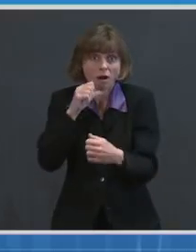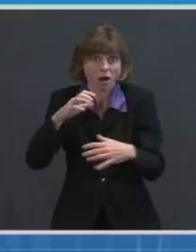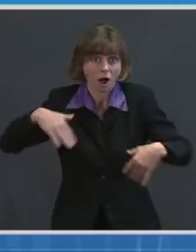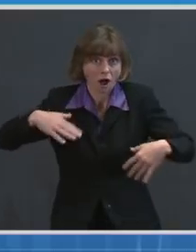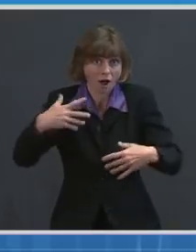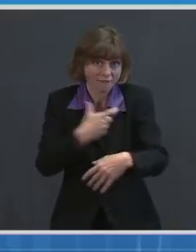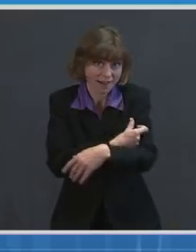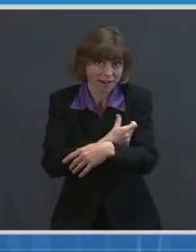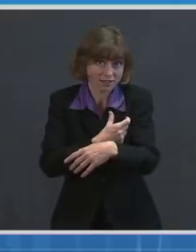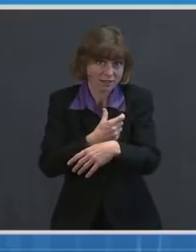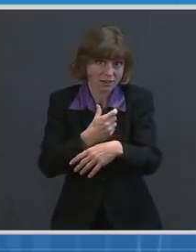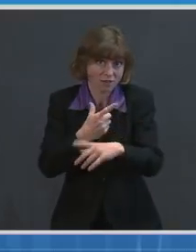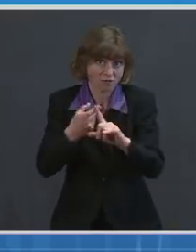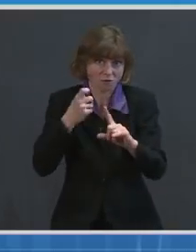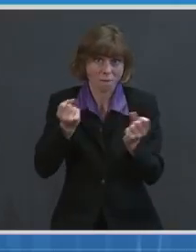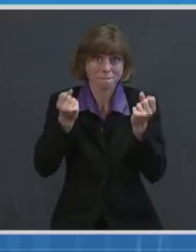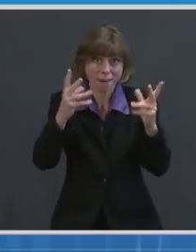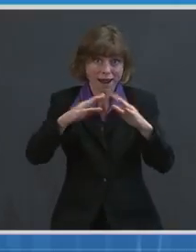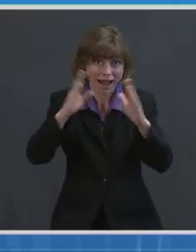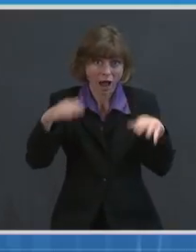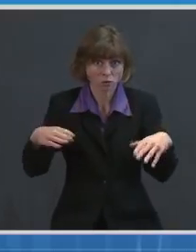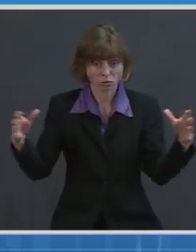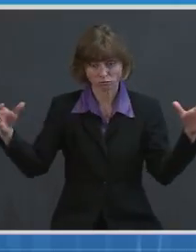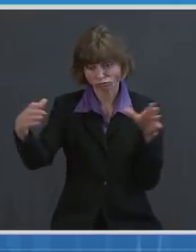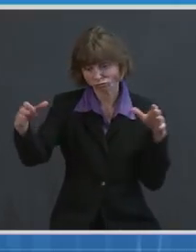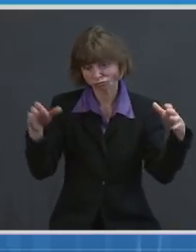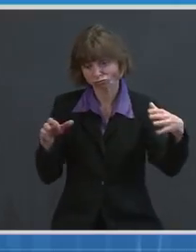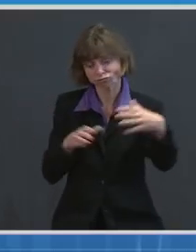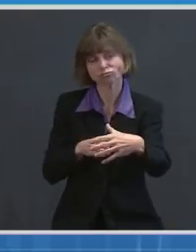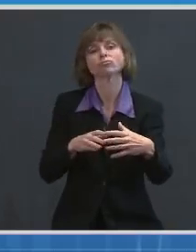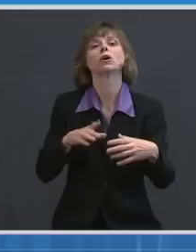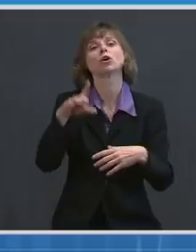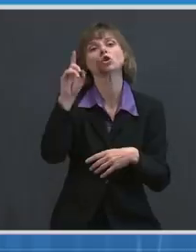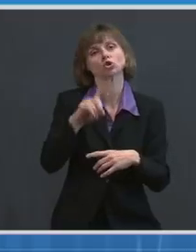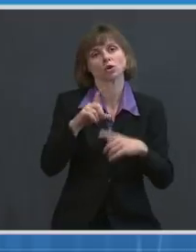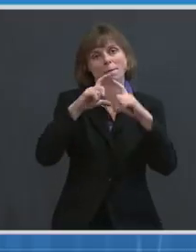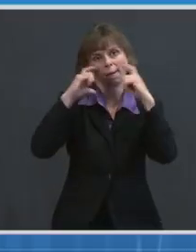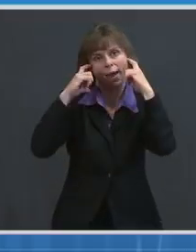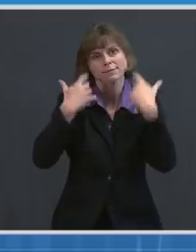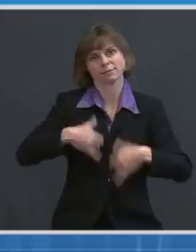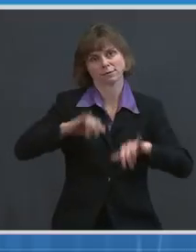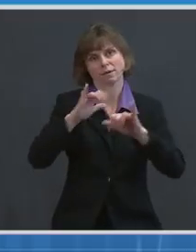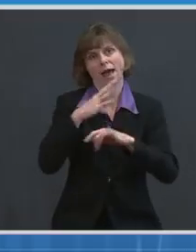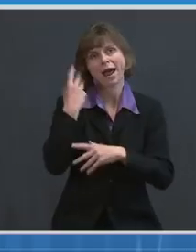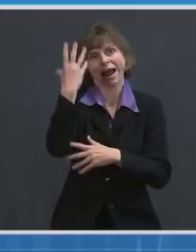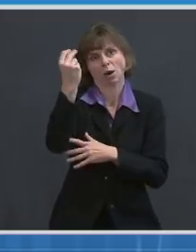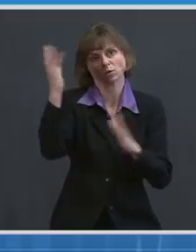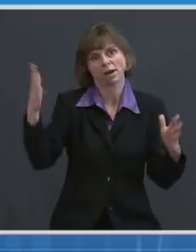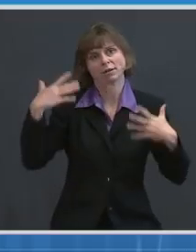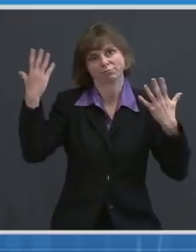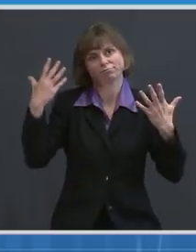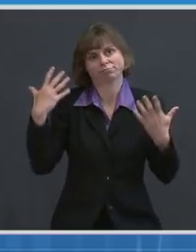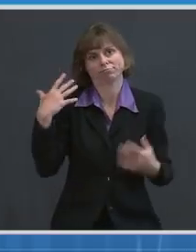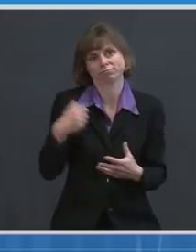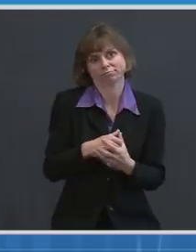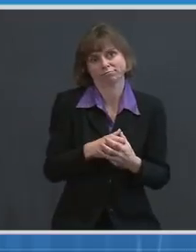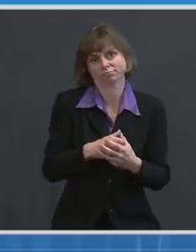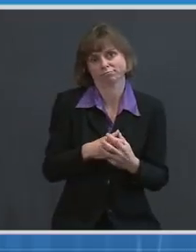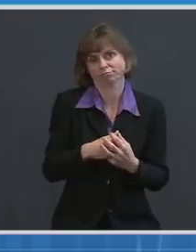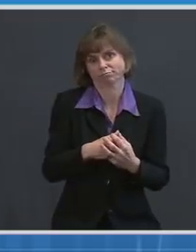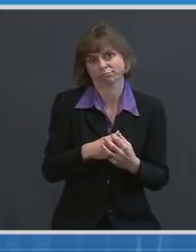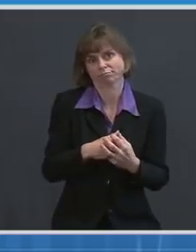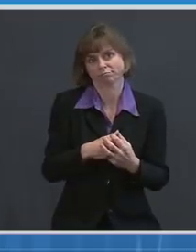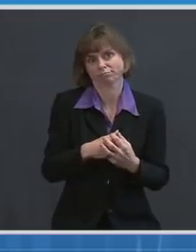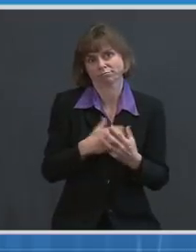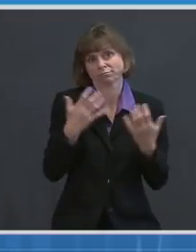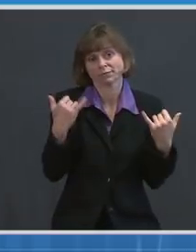and physically distance and meet outdoors in a well-ventilated space. Moving on to quarantine, away from